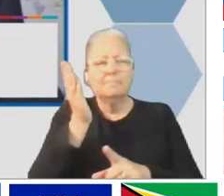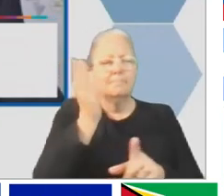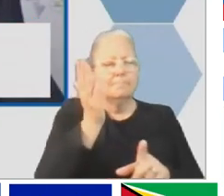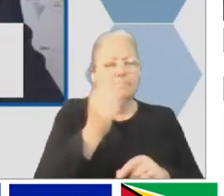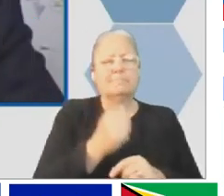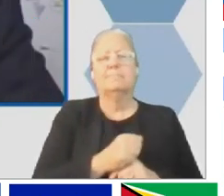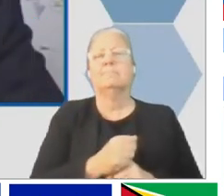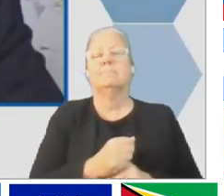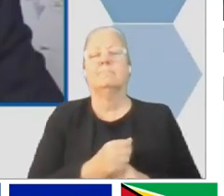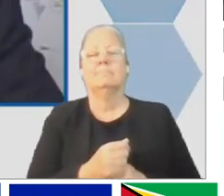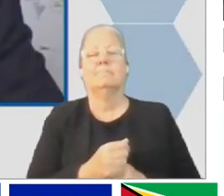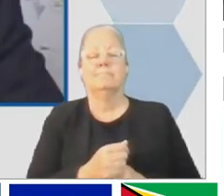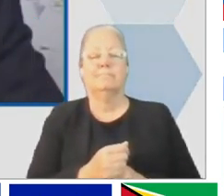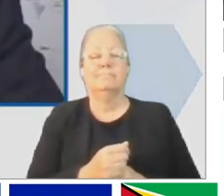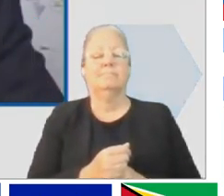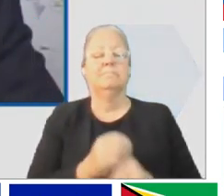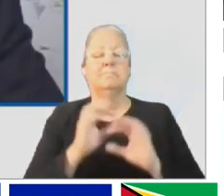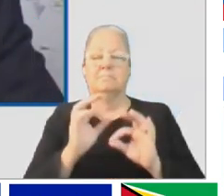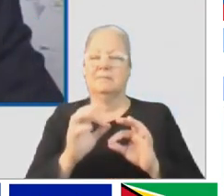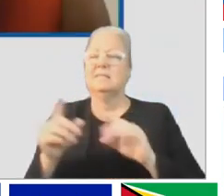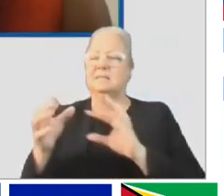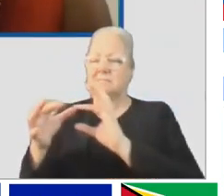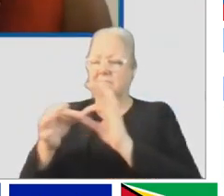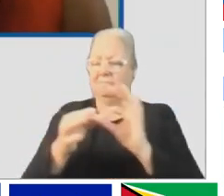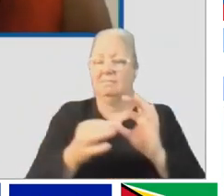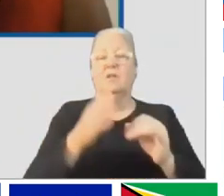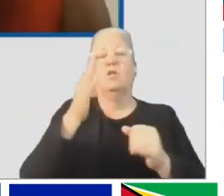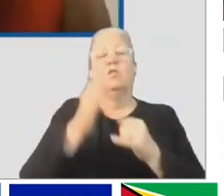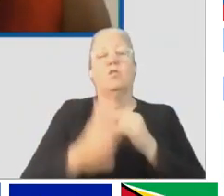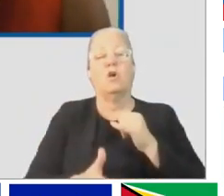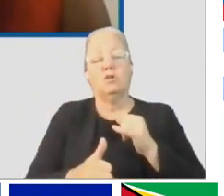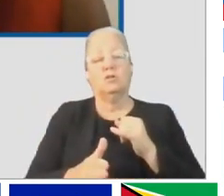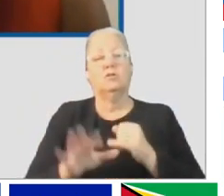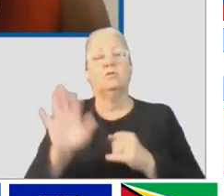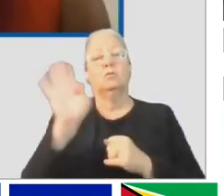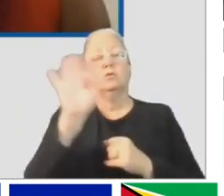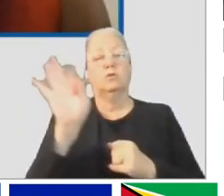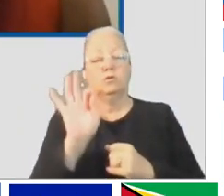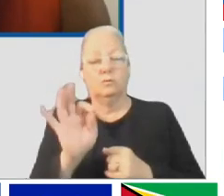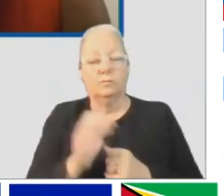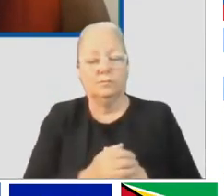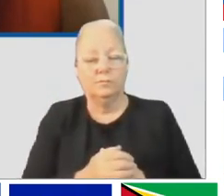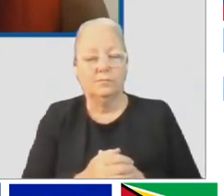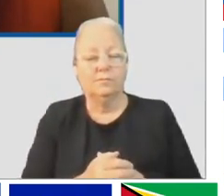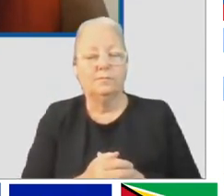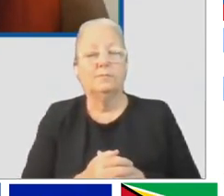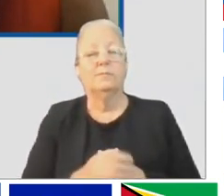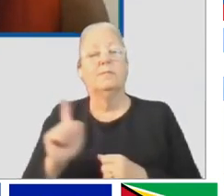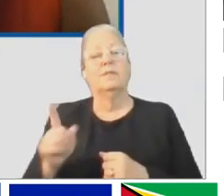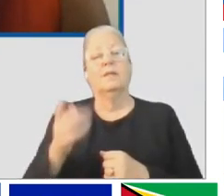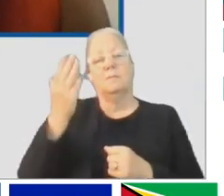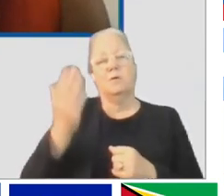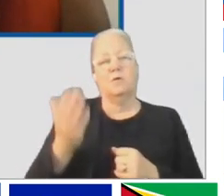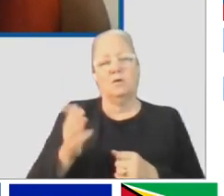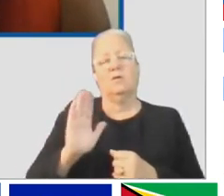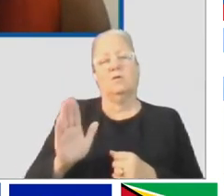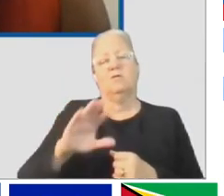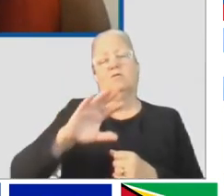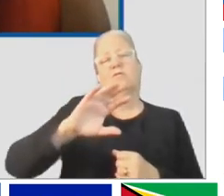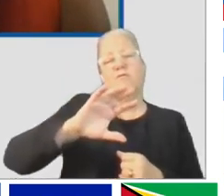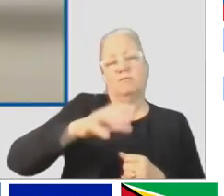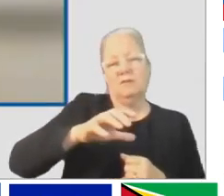take our final question from Keisha Linton from the Regional Security System in the Caribbean.